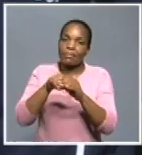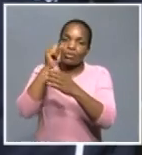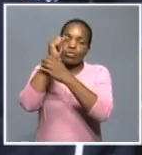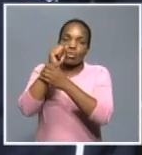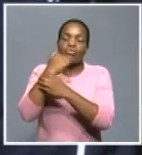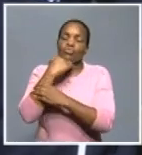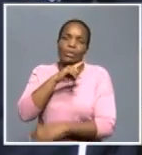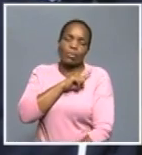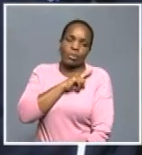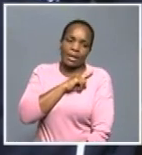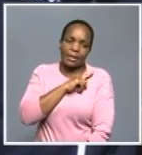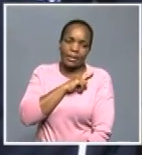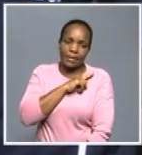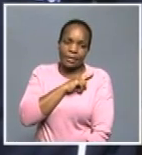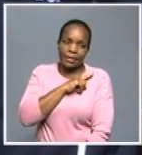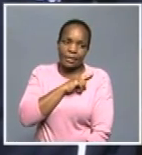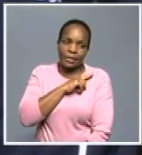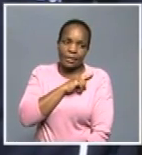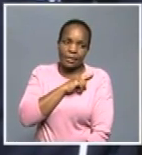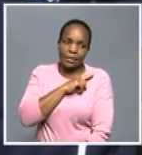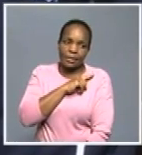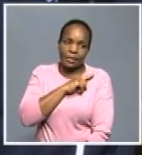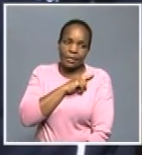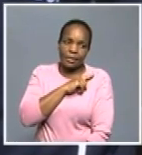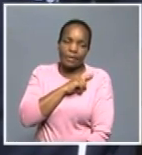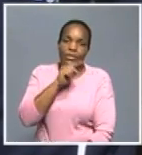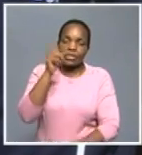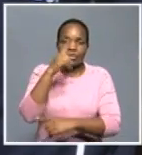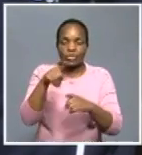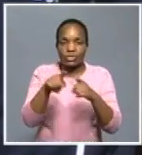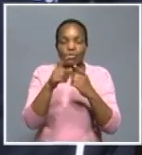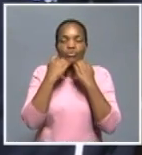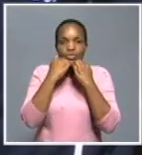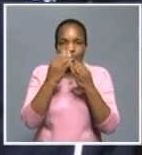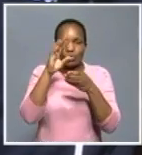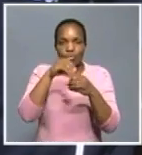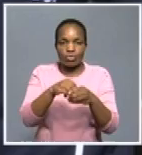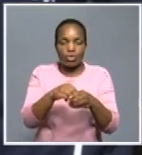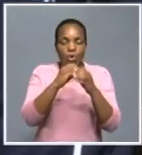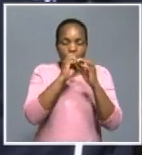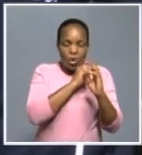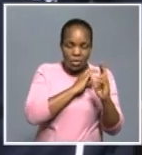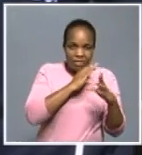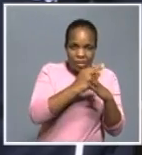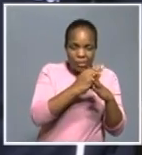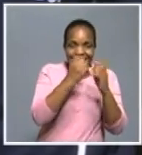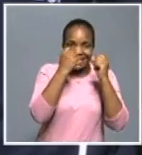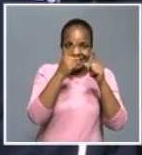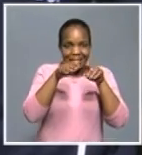workers to understand the role of trade unions and them to understand their rights as